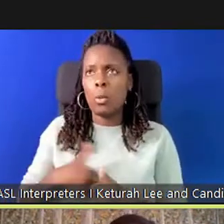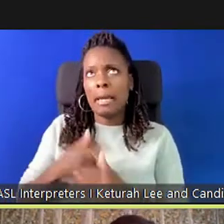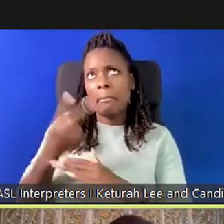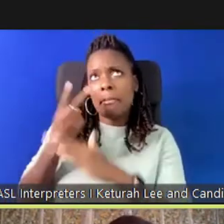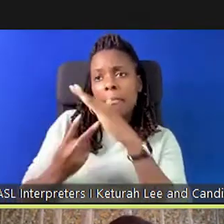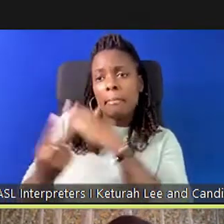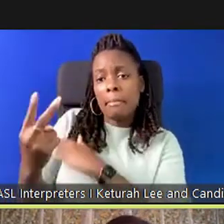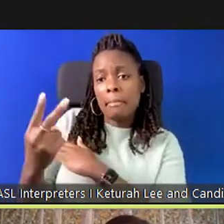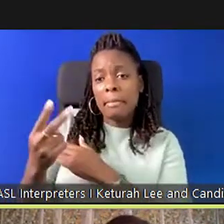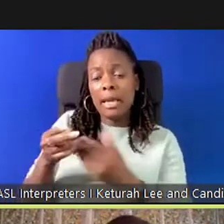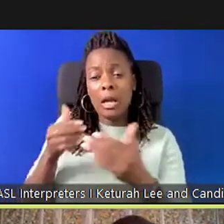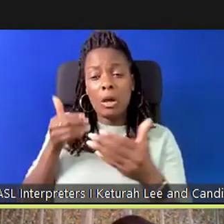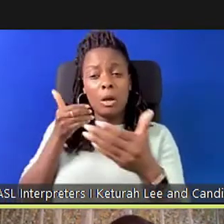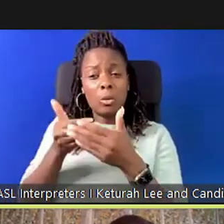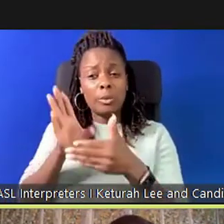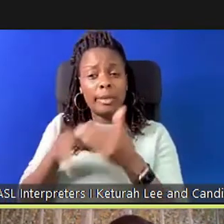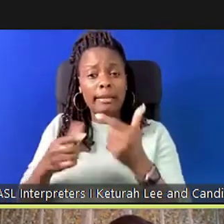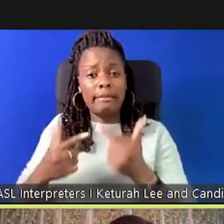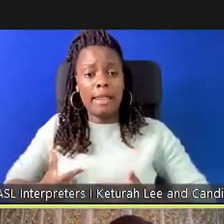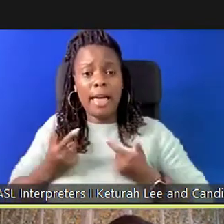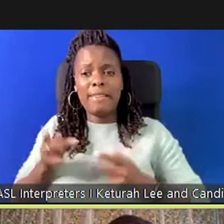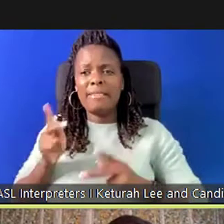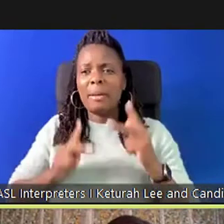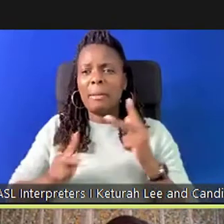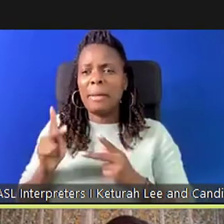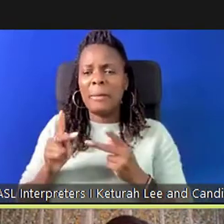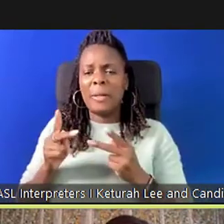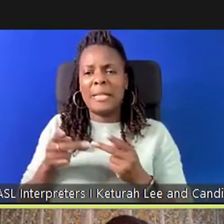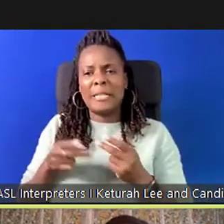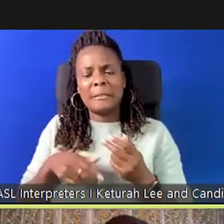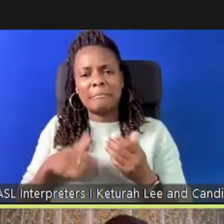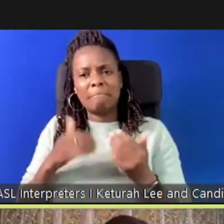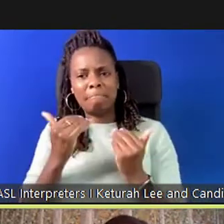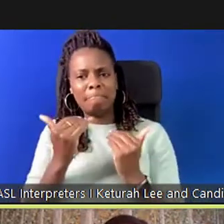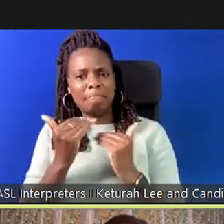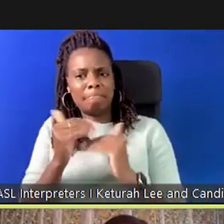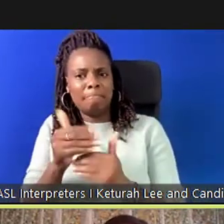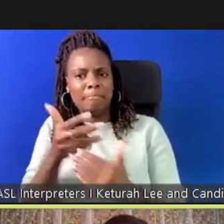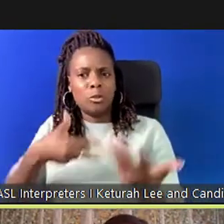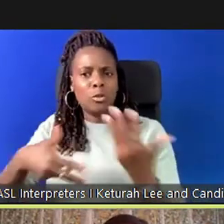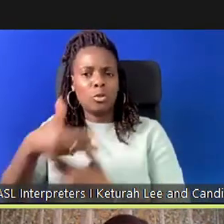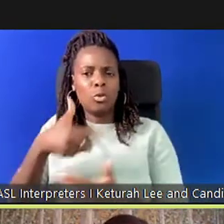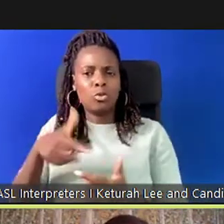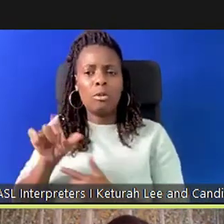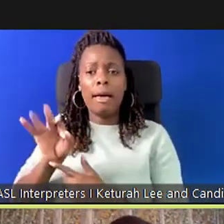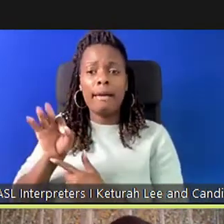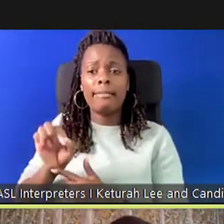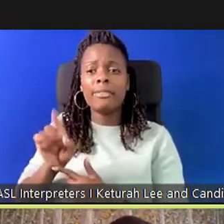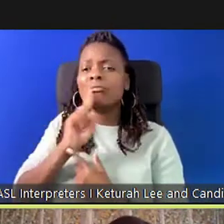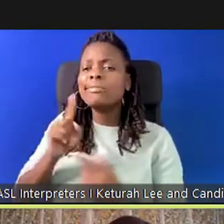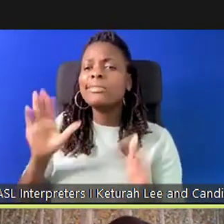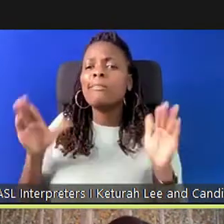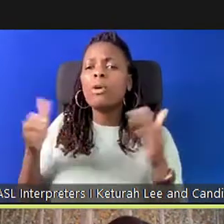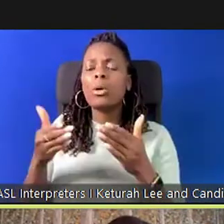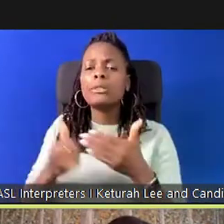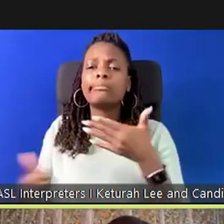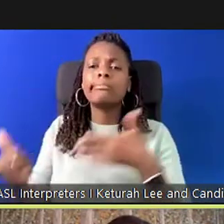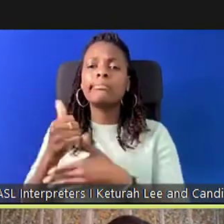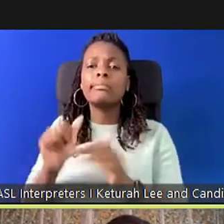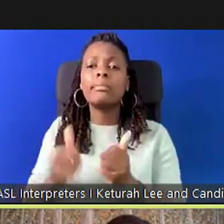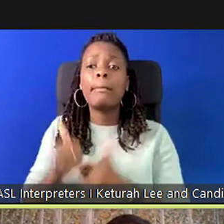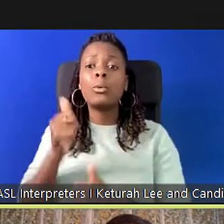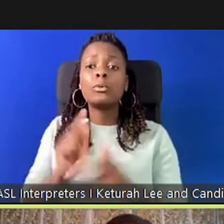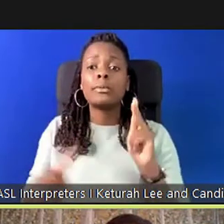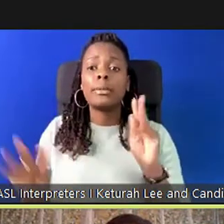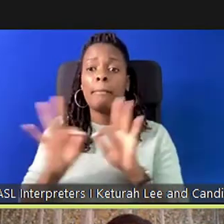may selectively prune their social lives to focus on their most important social relationships. This is based off of work